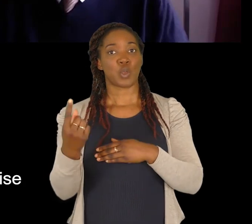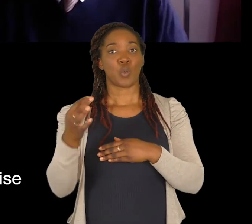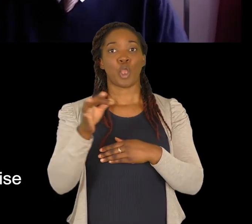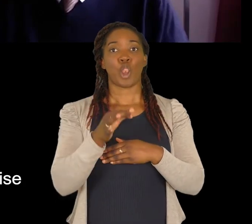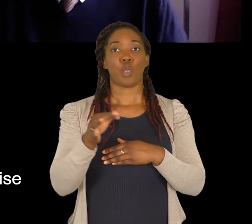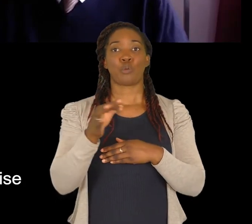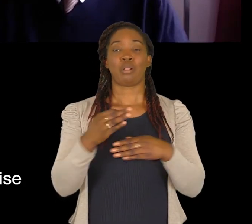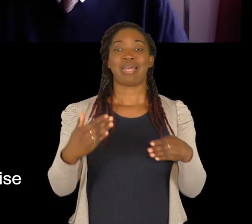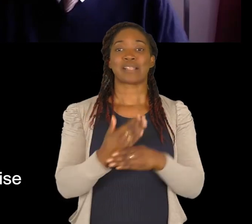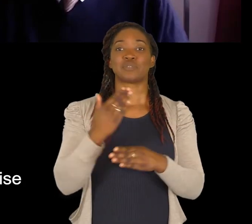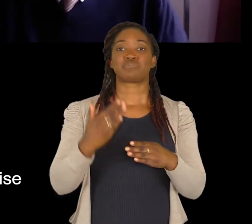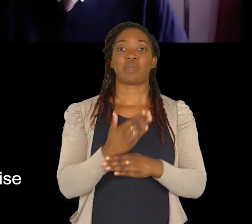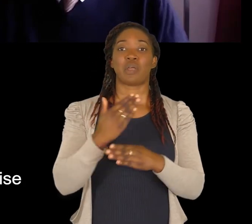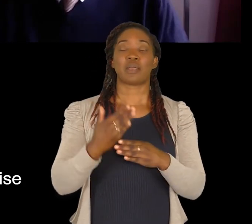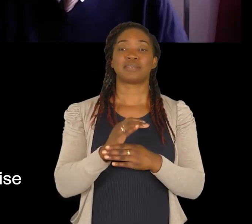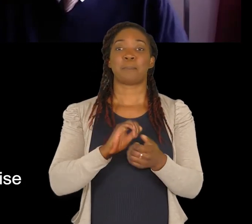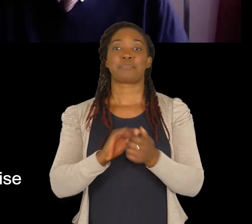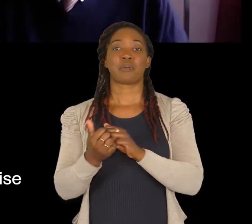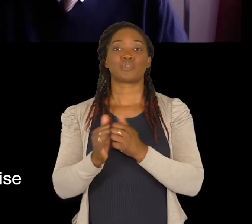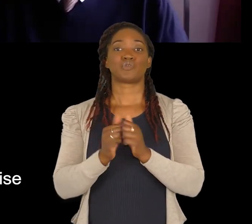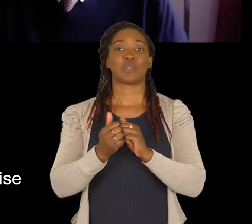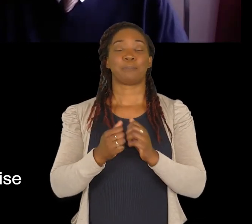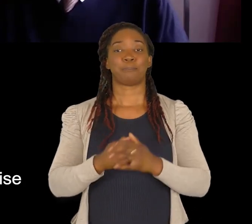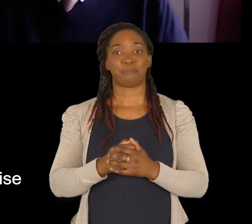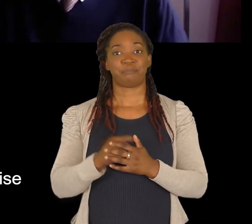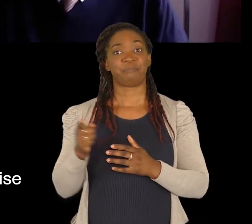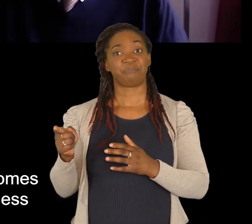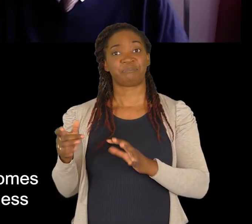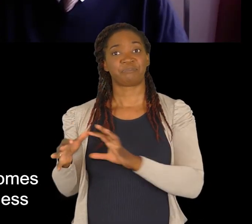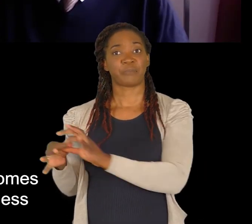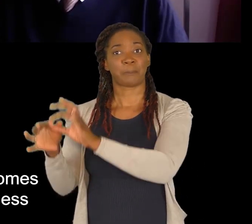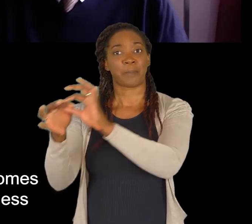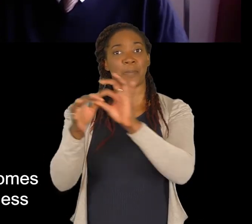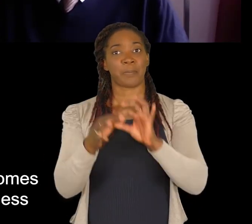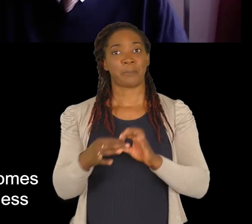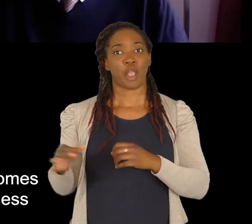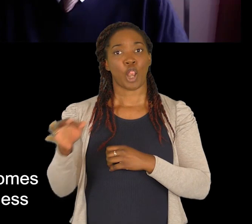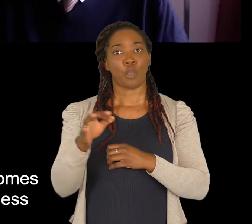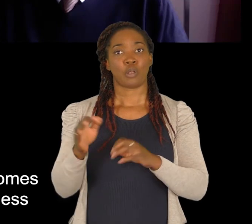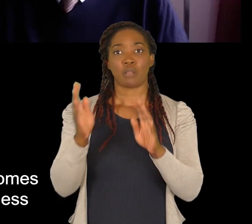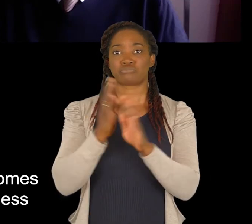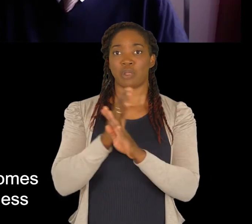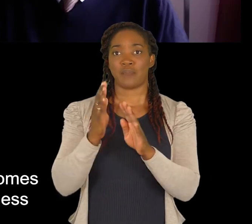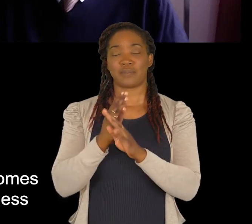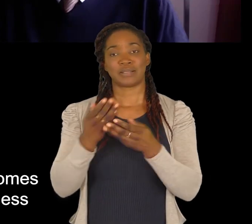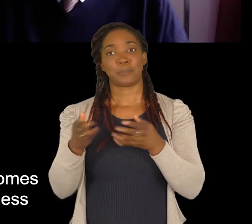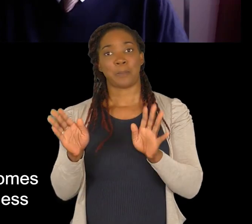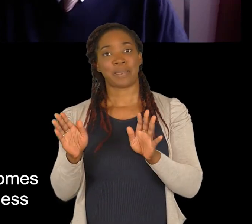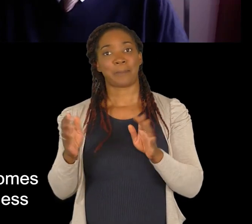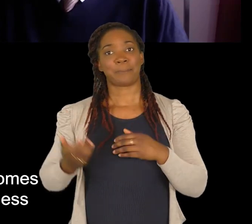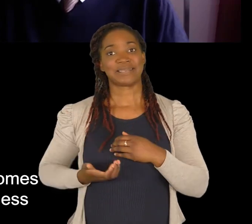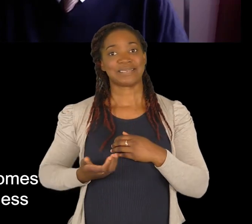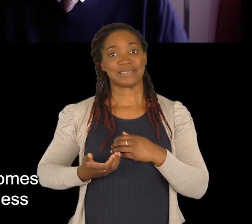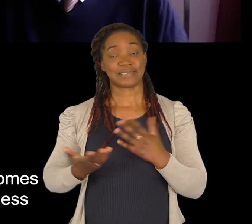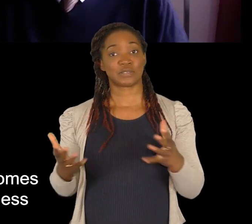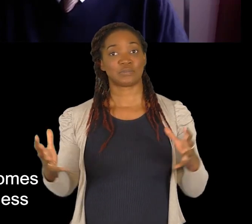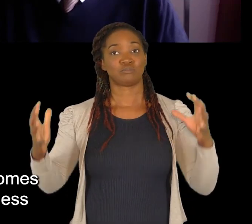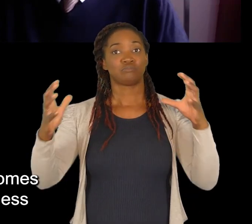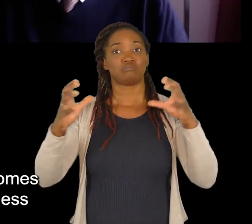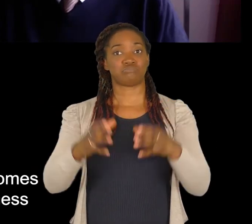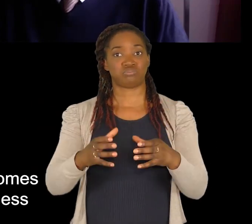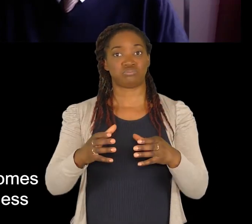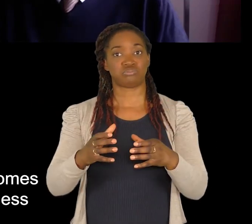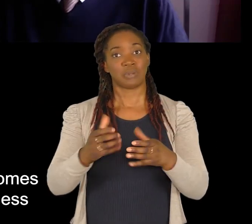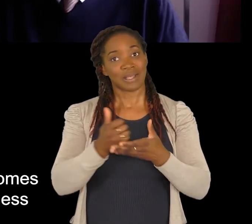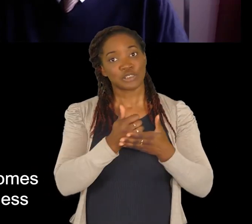local enterprise partnerships. So it's joined up local business, both private and public, that comes together that